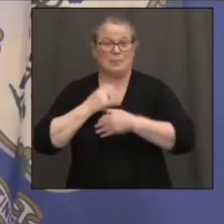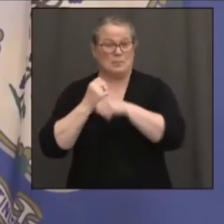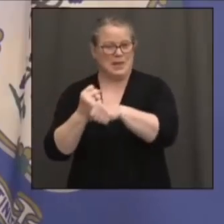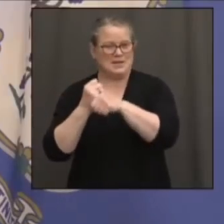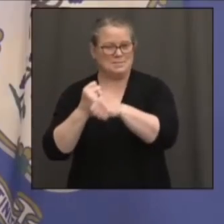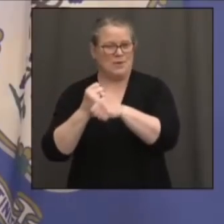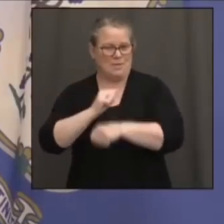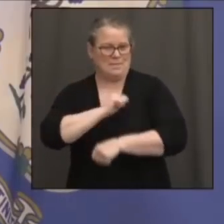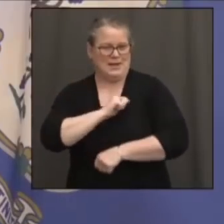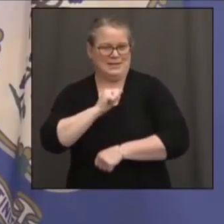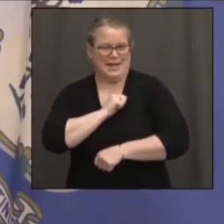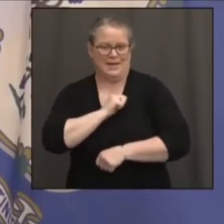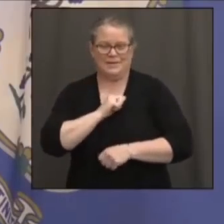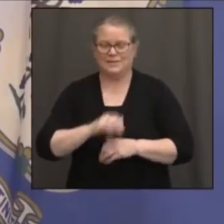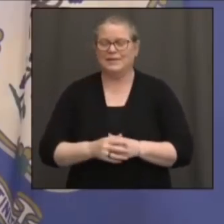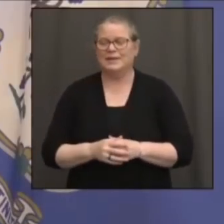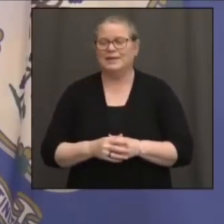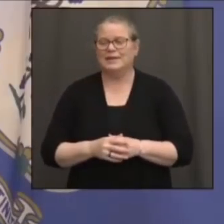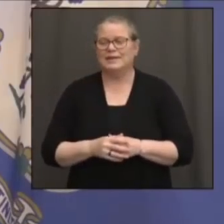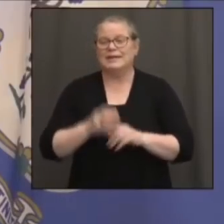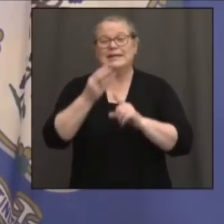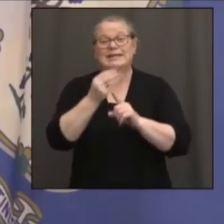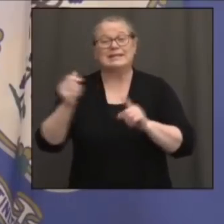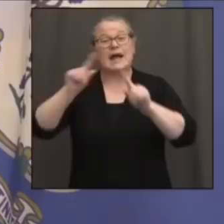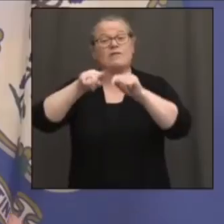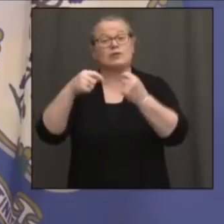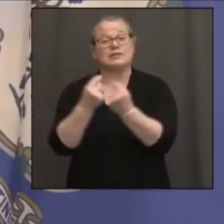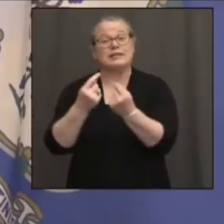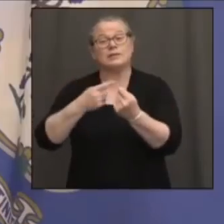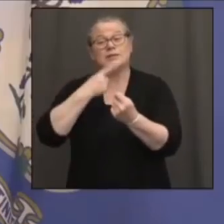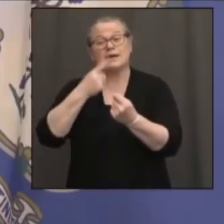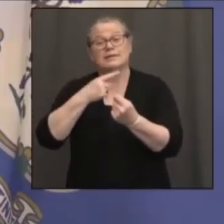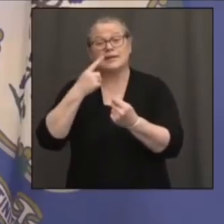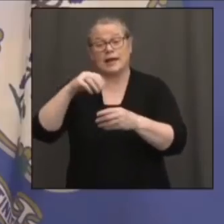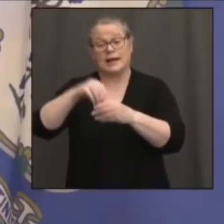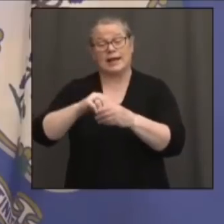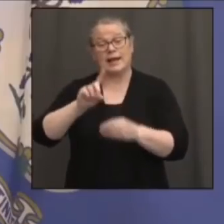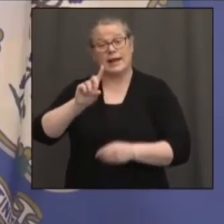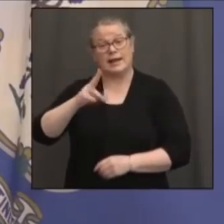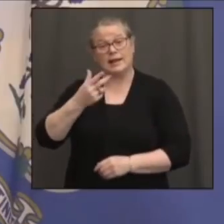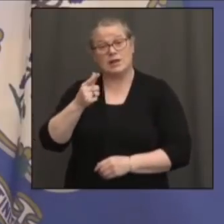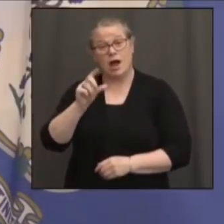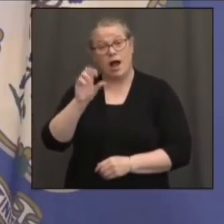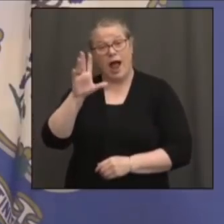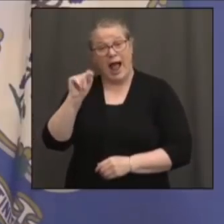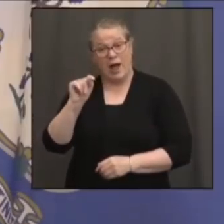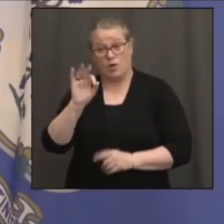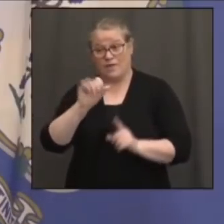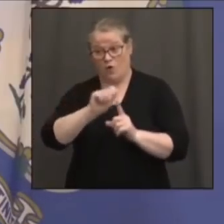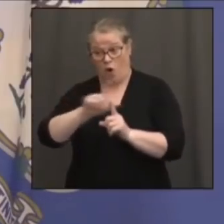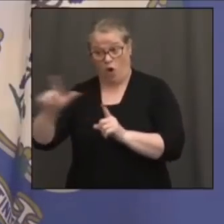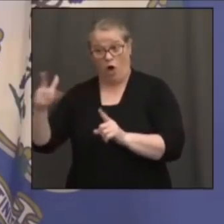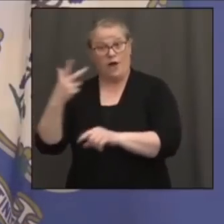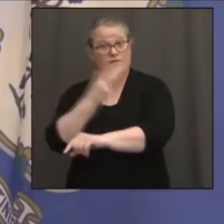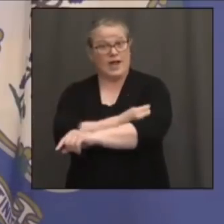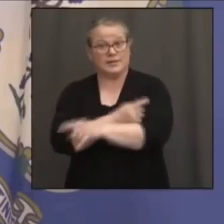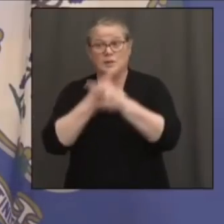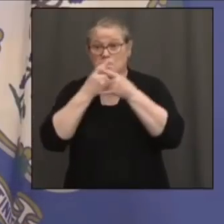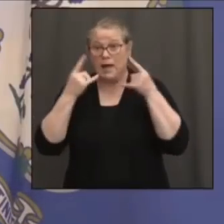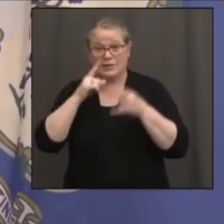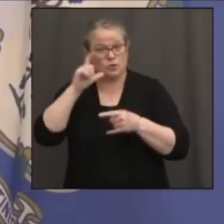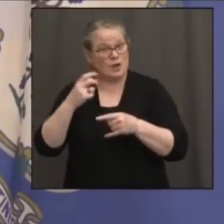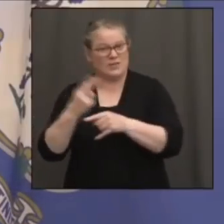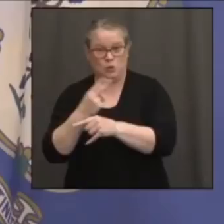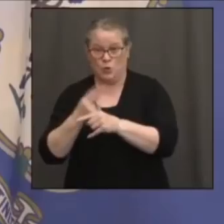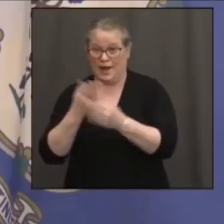a number of the teams have said masks no longer have to be worn in the dugout if you've all been vaccinated. All right, there's a perk.